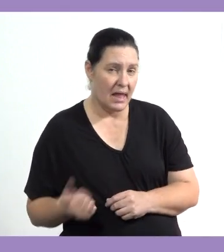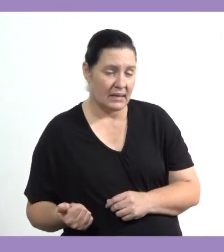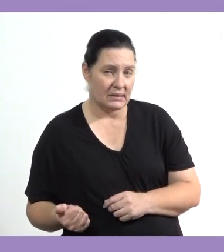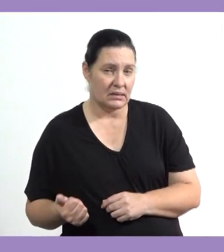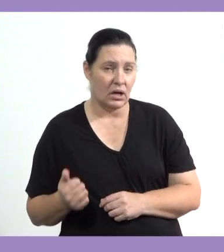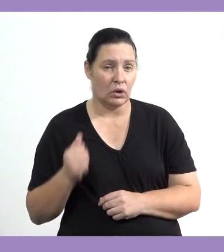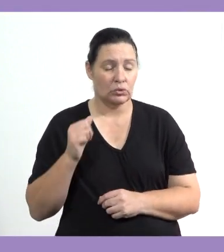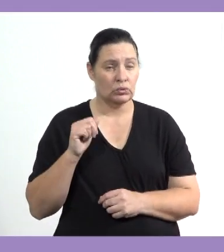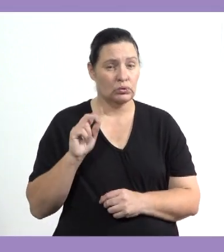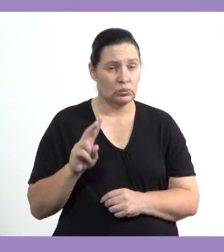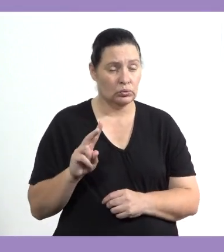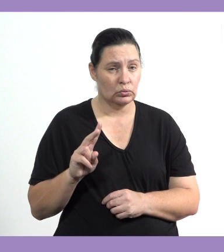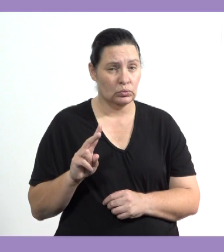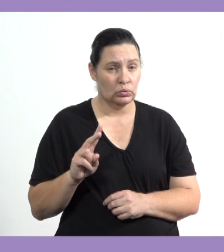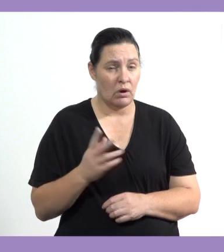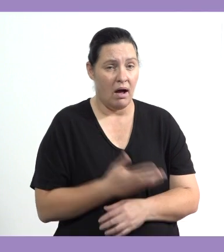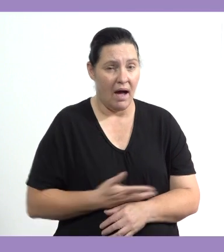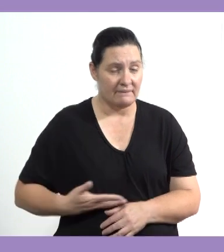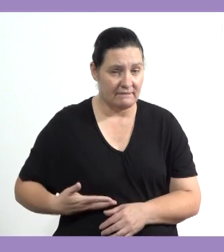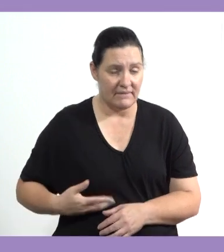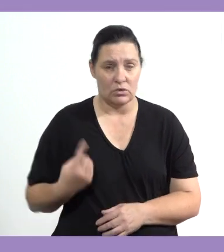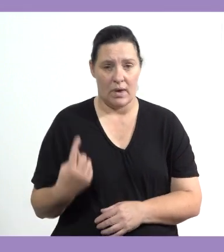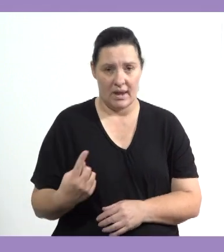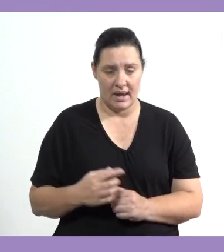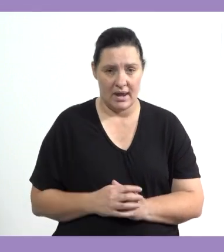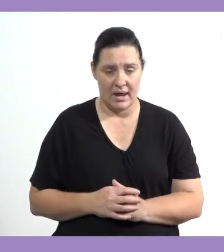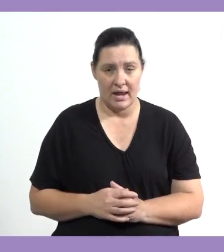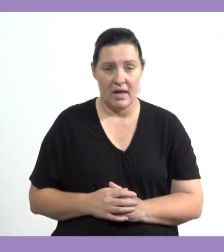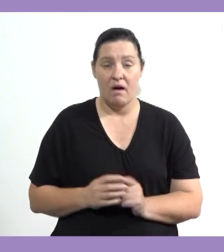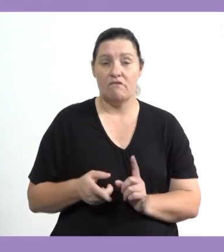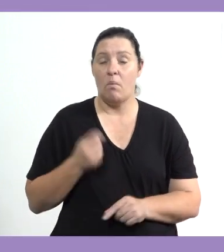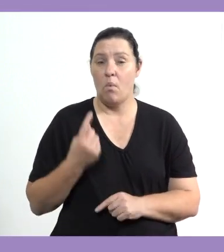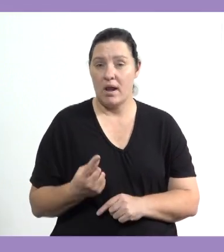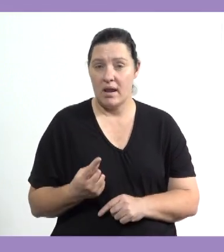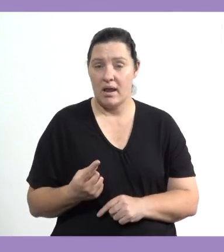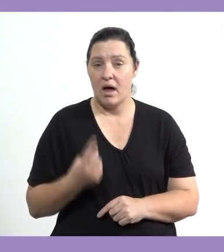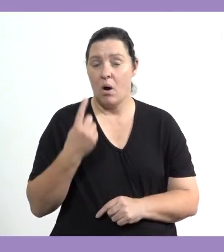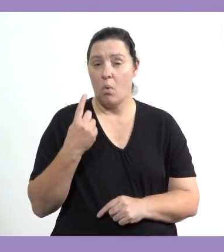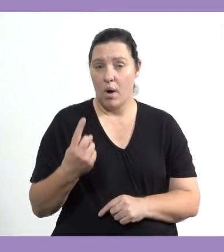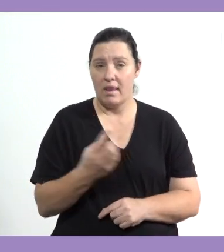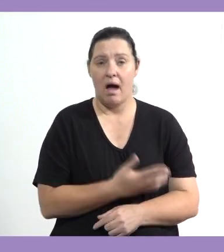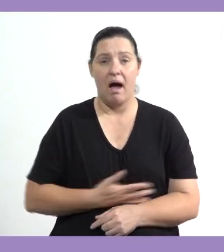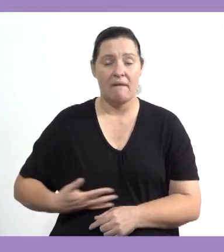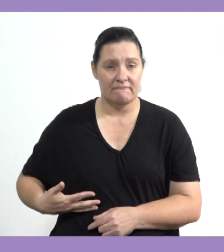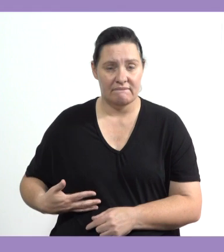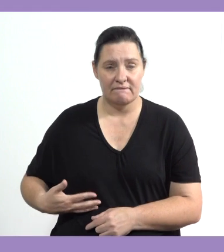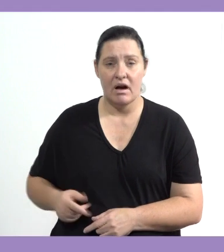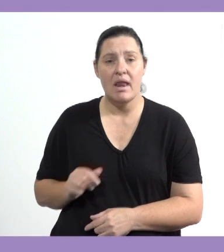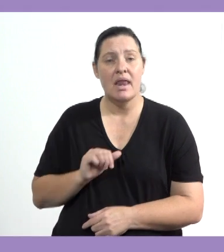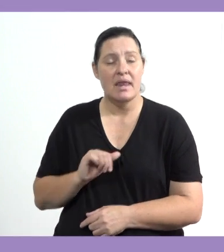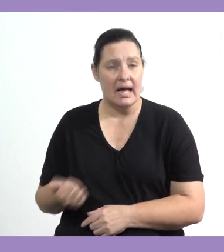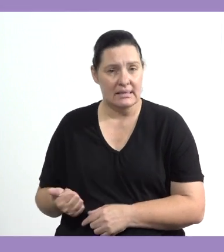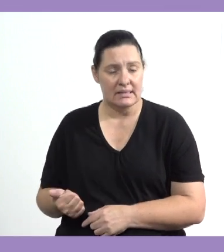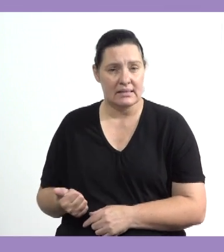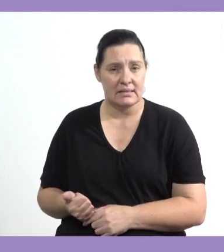next term? That would be 1. And then from 1, if I multiply by 1/2, what would be